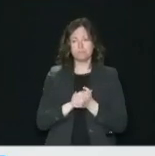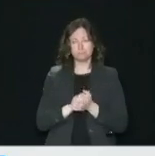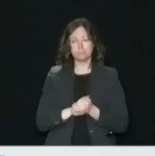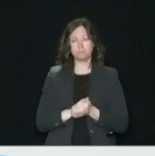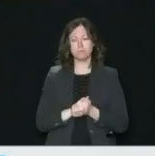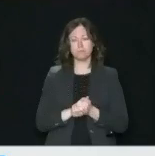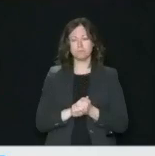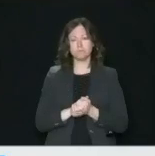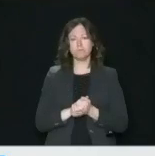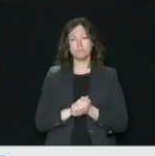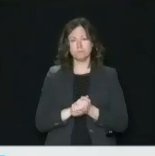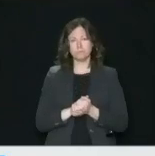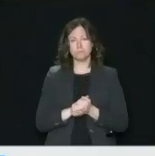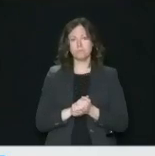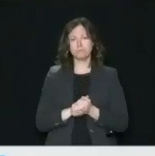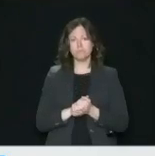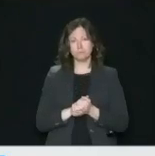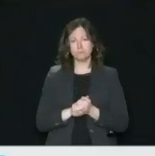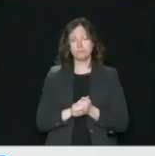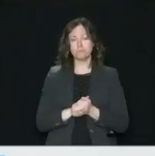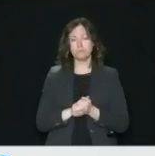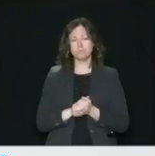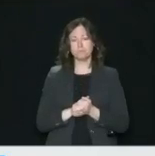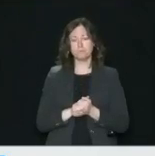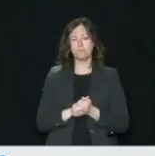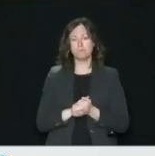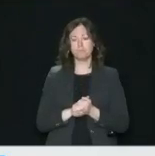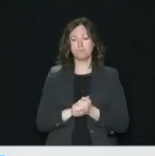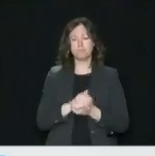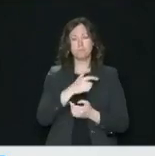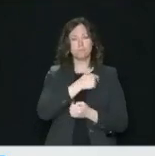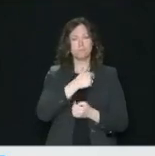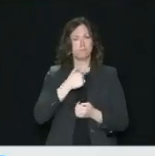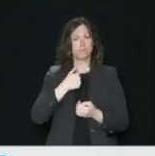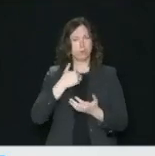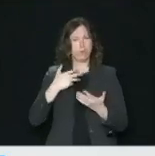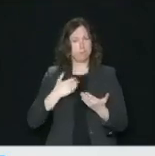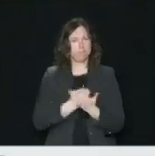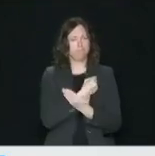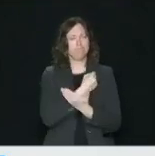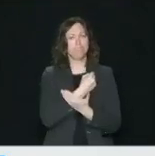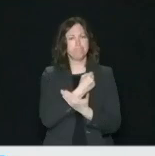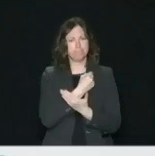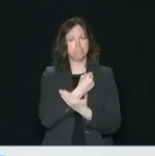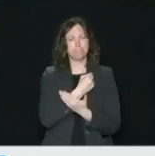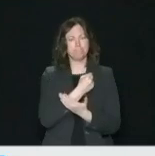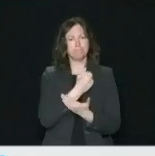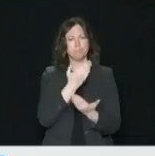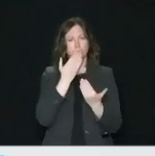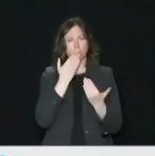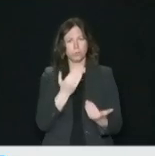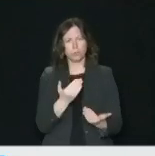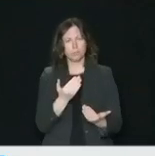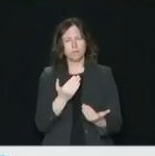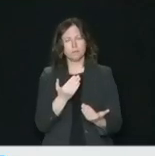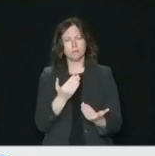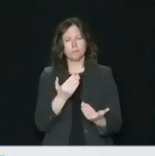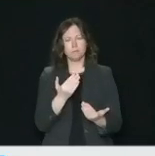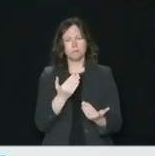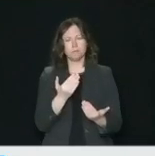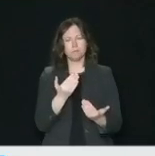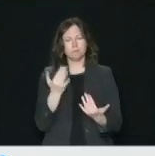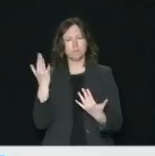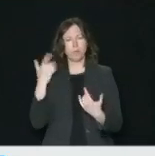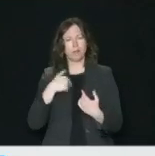Do you hear me? Yes, we do hear you. Oh, good. Perfect. My question is for Dr.